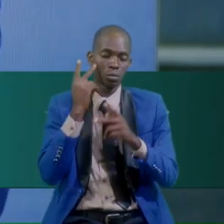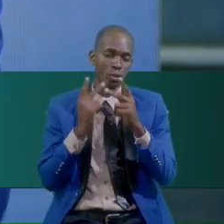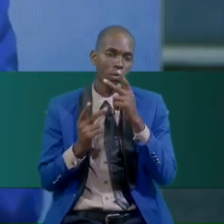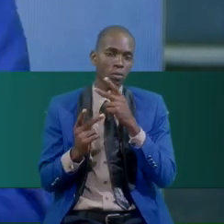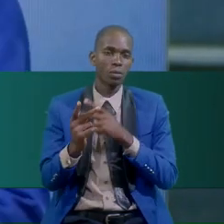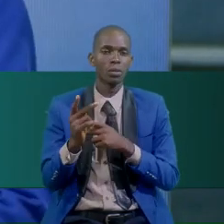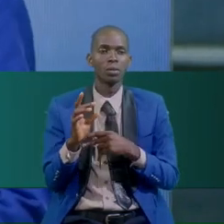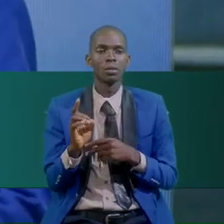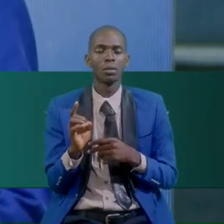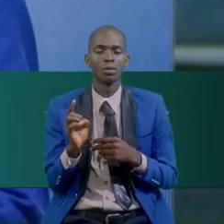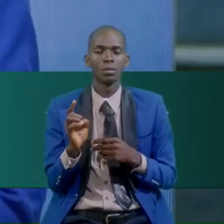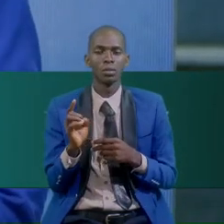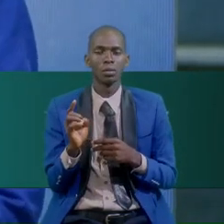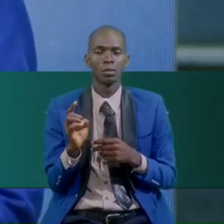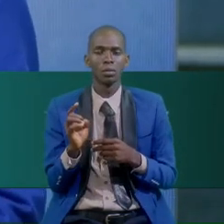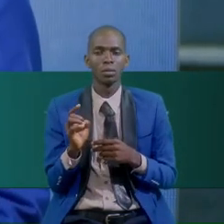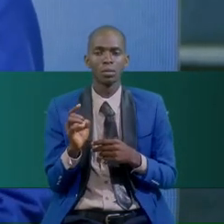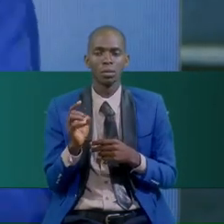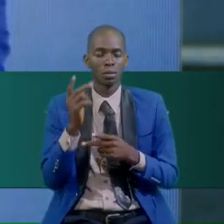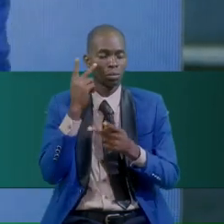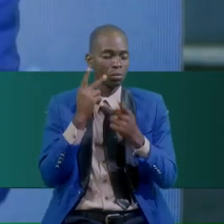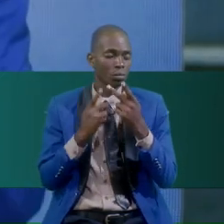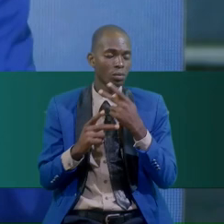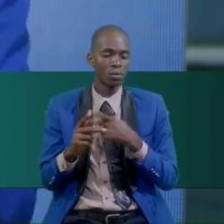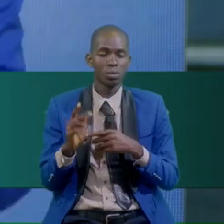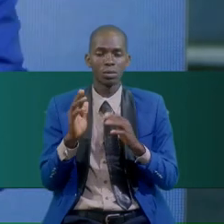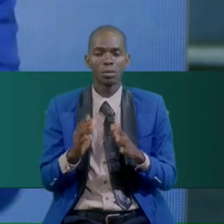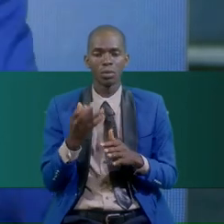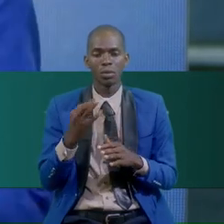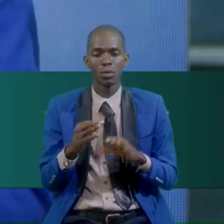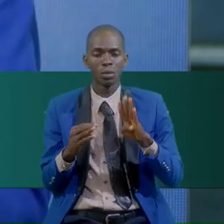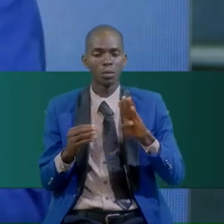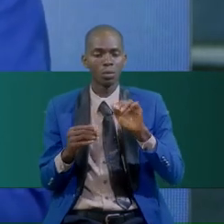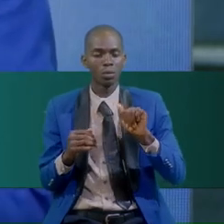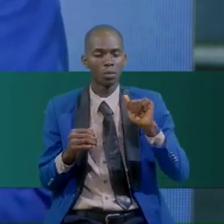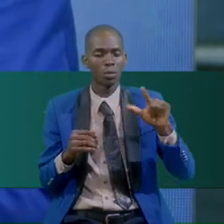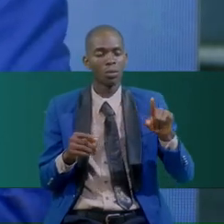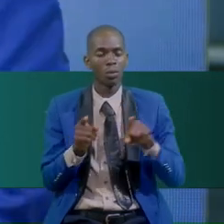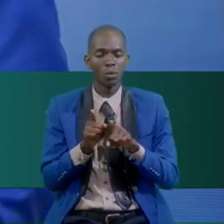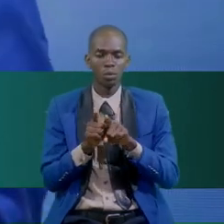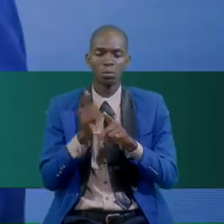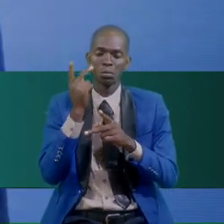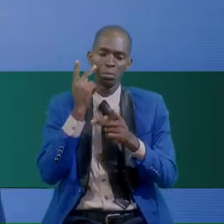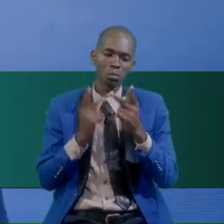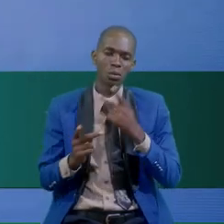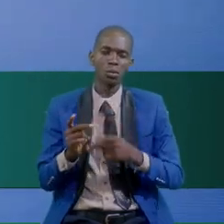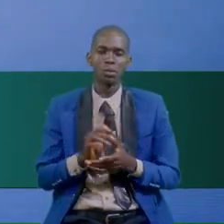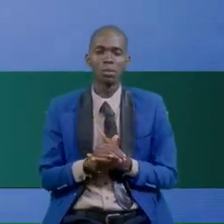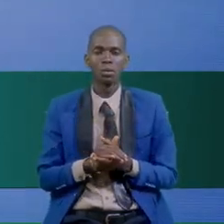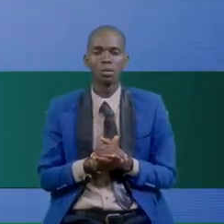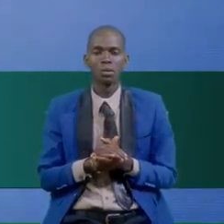prophesied, Prophets of Baal, they also prophesied. You know, people